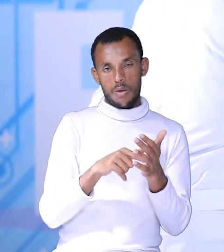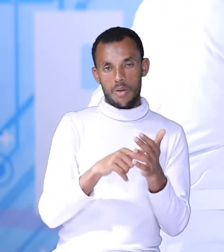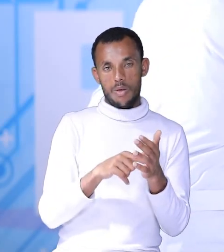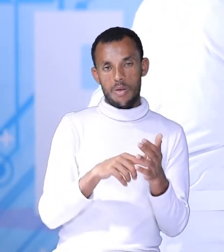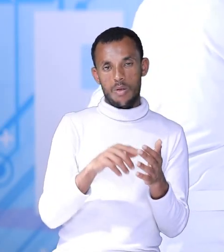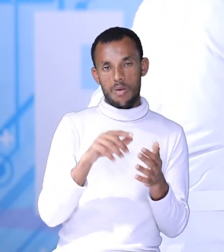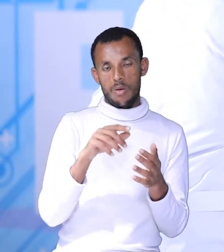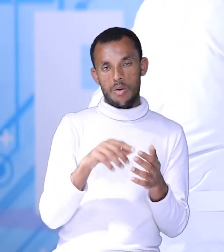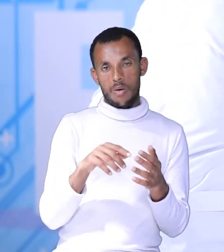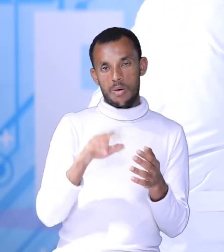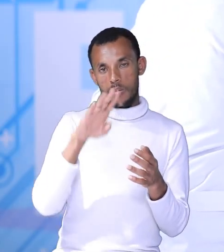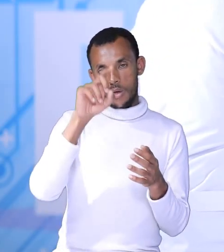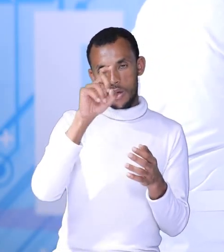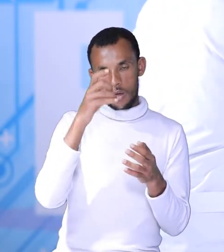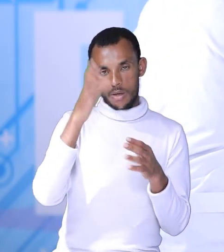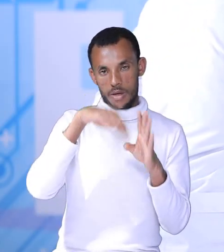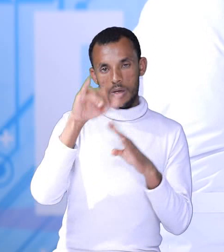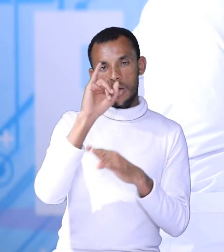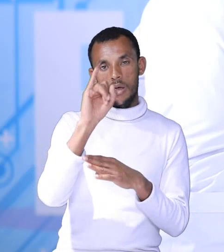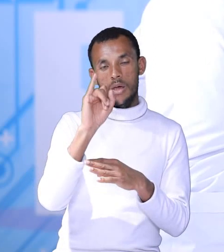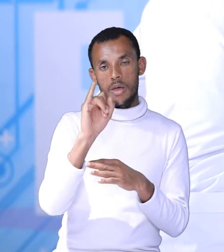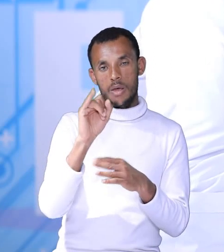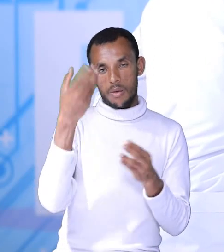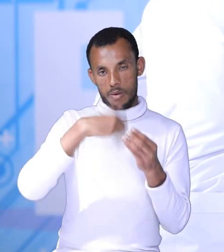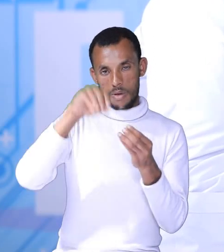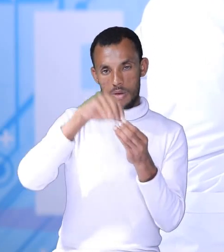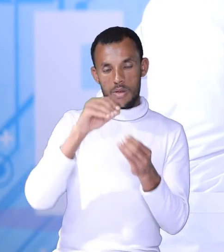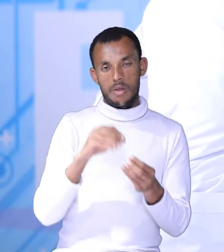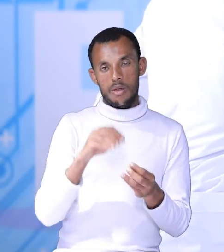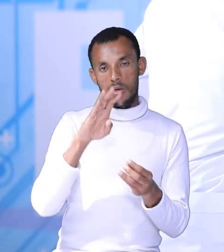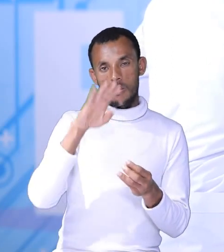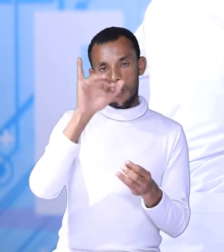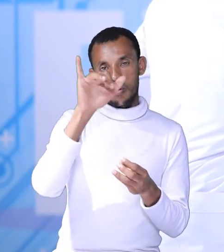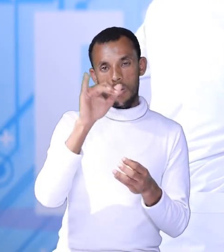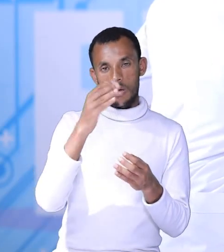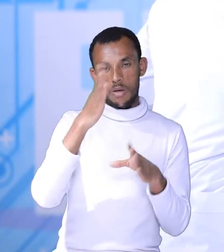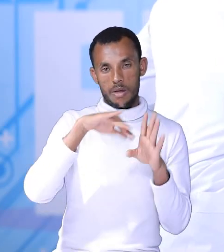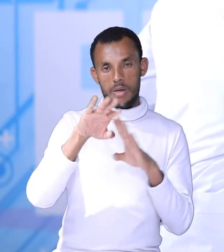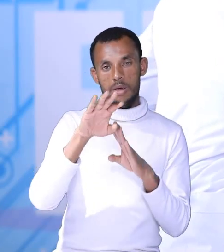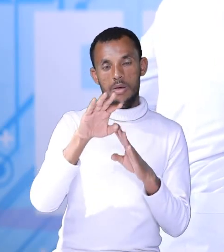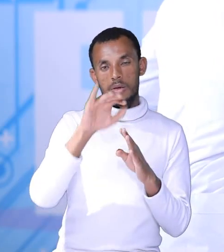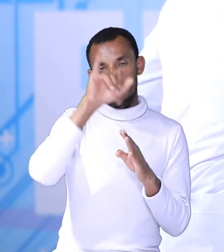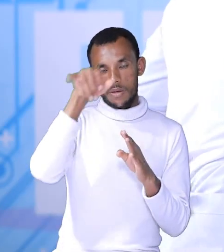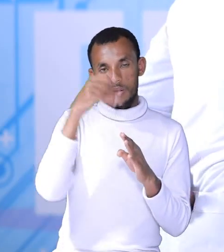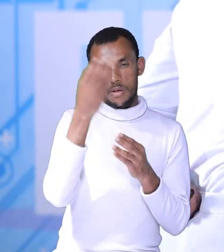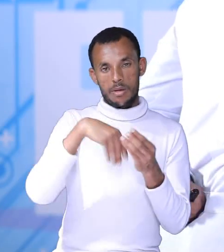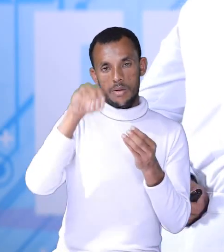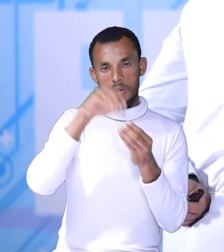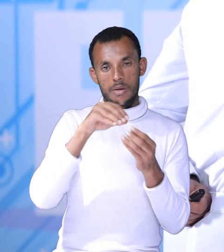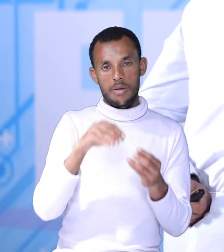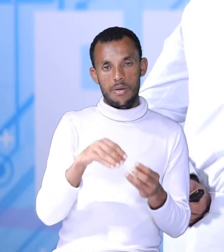it is Bx in the I plus By in the J